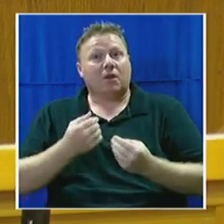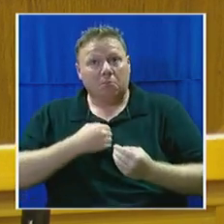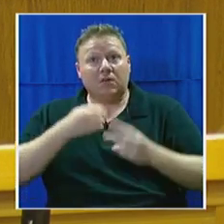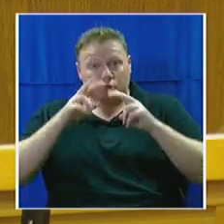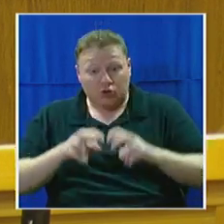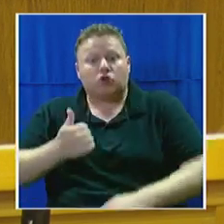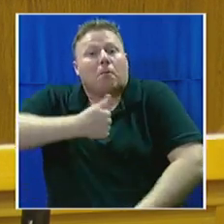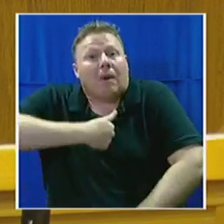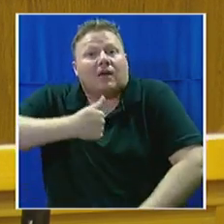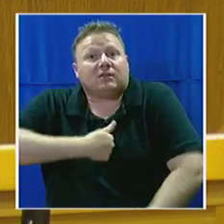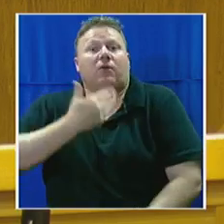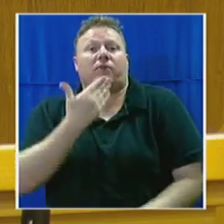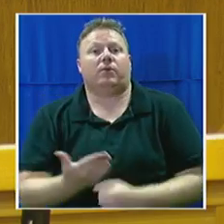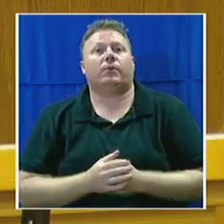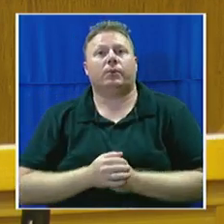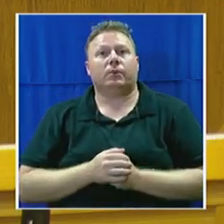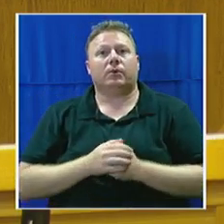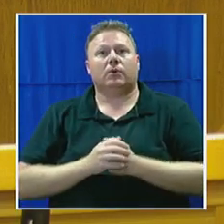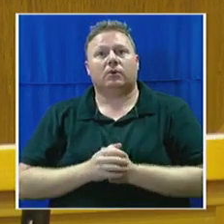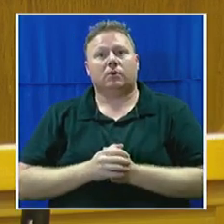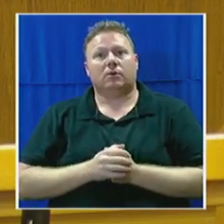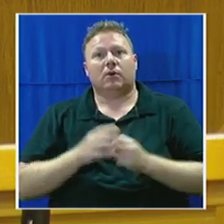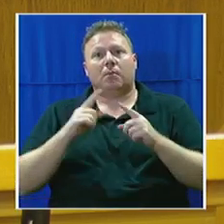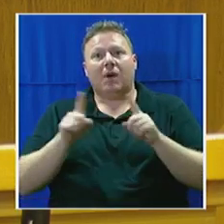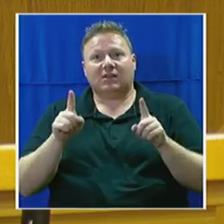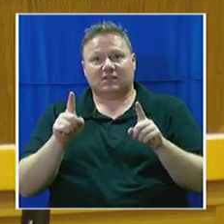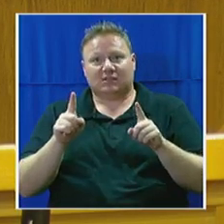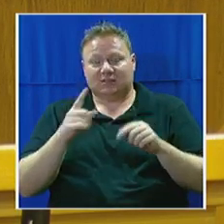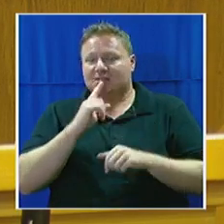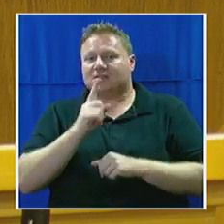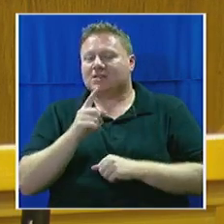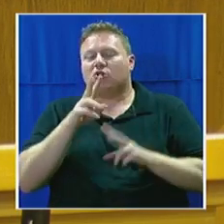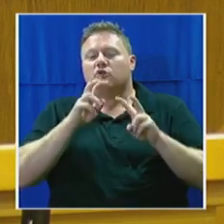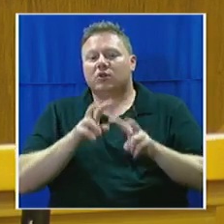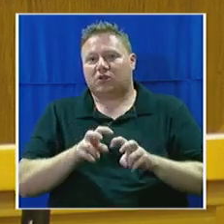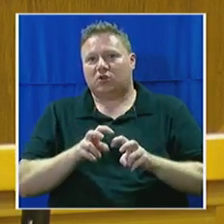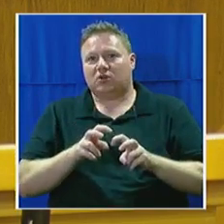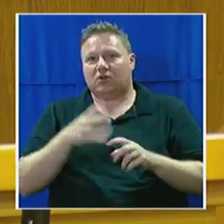me. But like I said, we have not done any research in